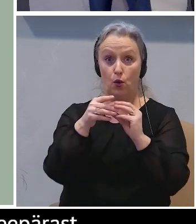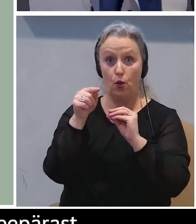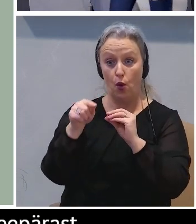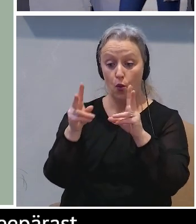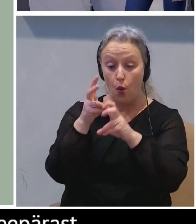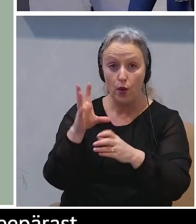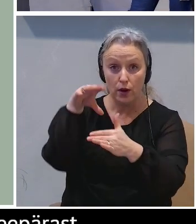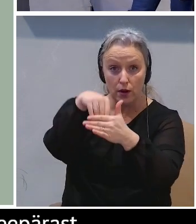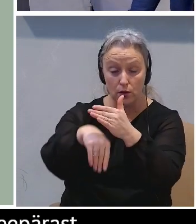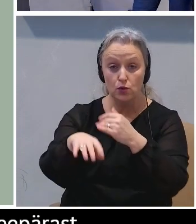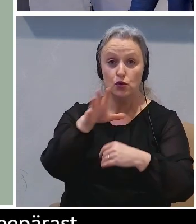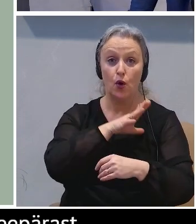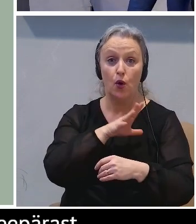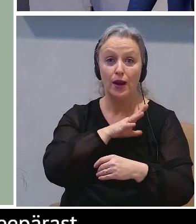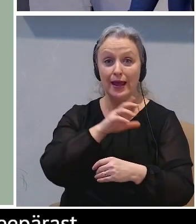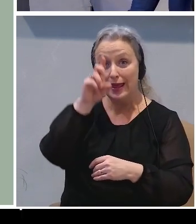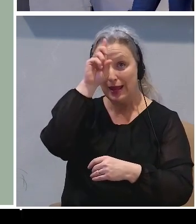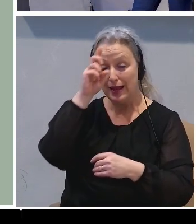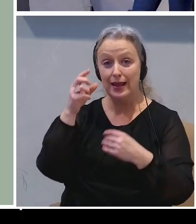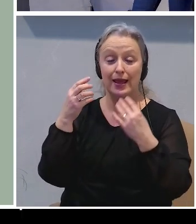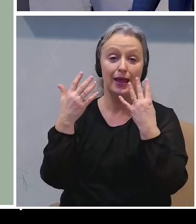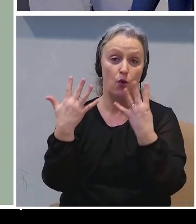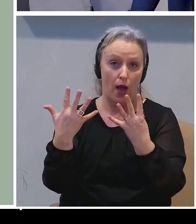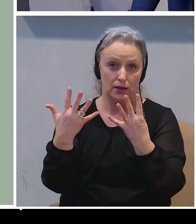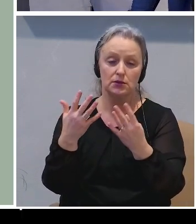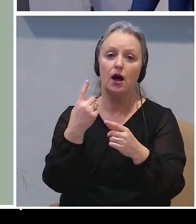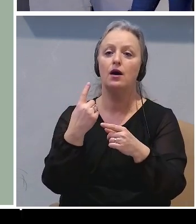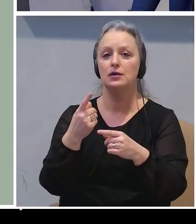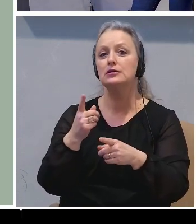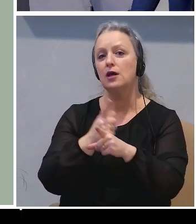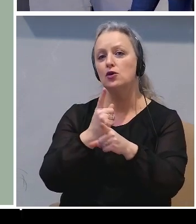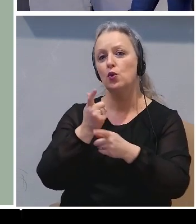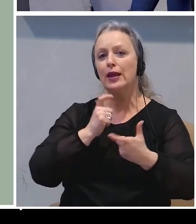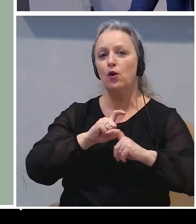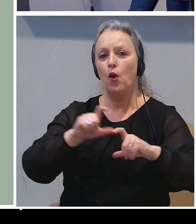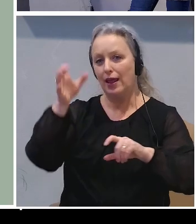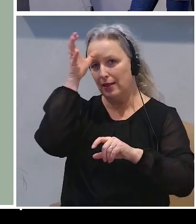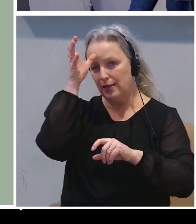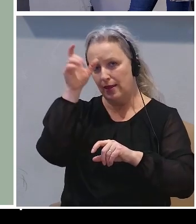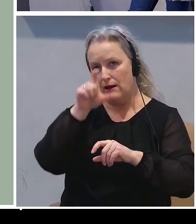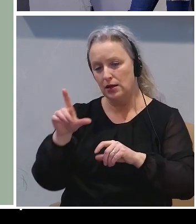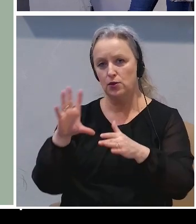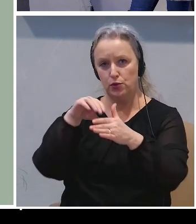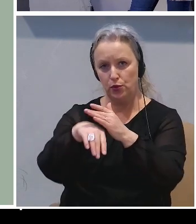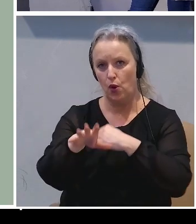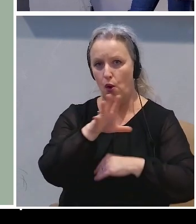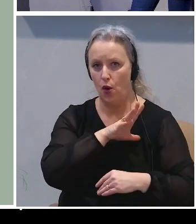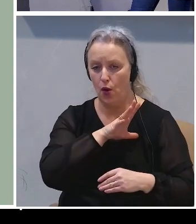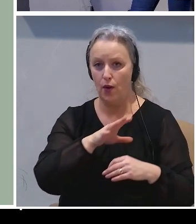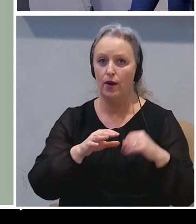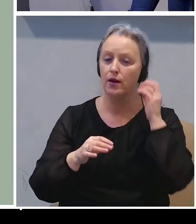And then the average number of countries that we have in our studies is between 4 and 5. There were a few exceptions here in which there